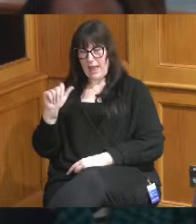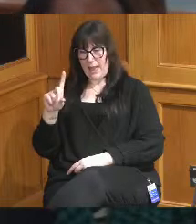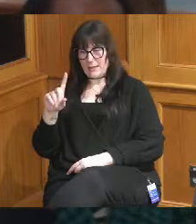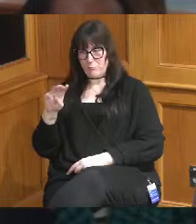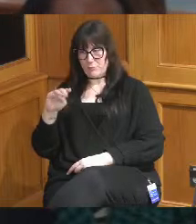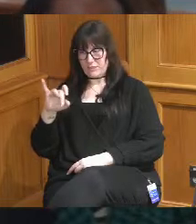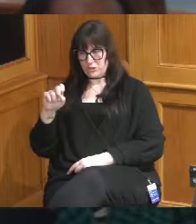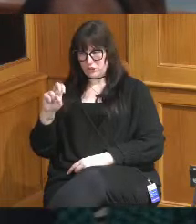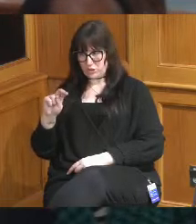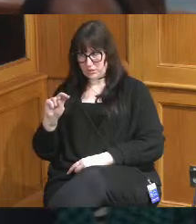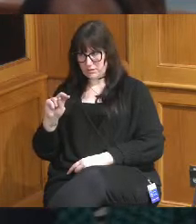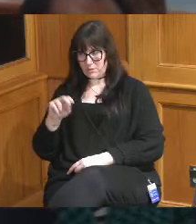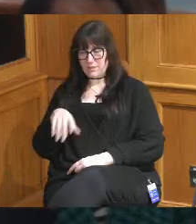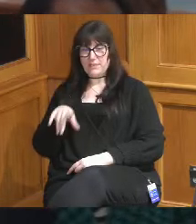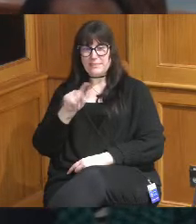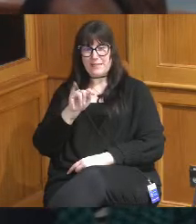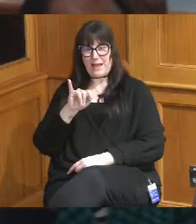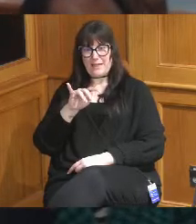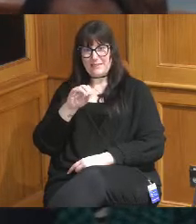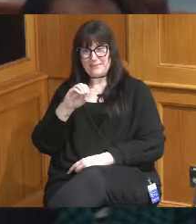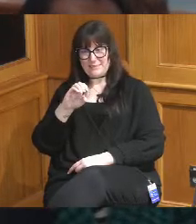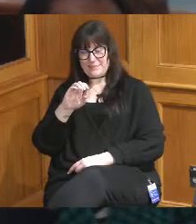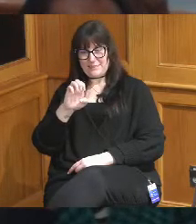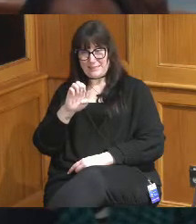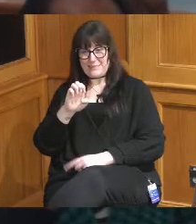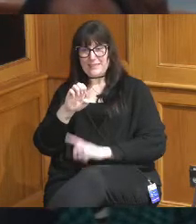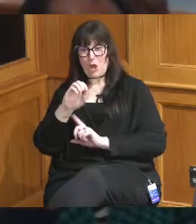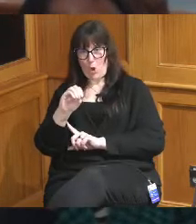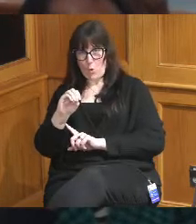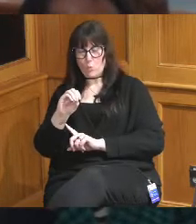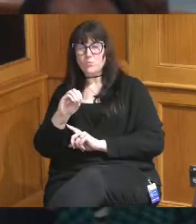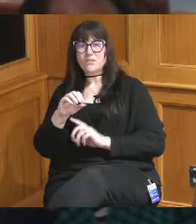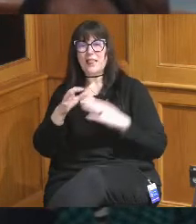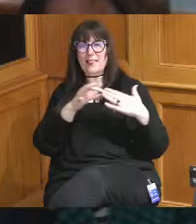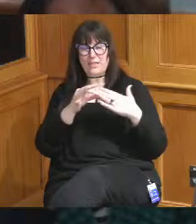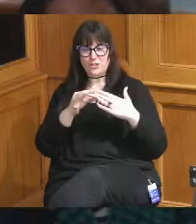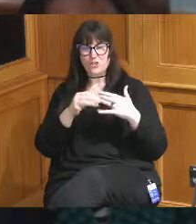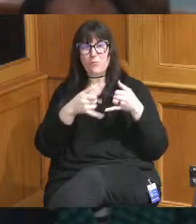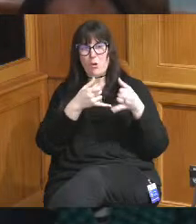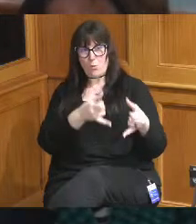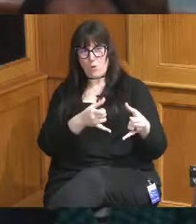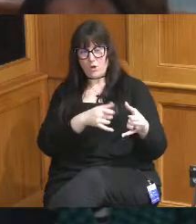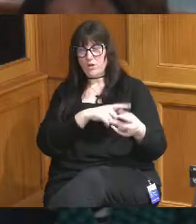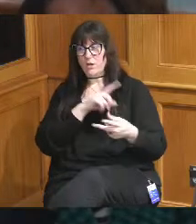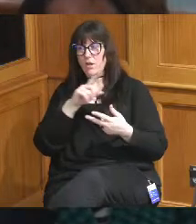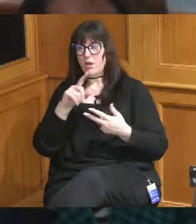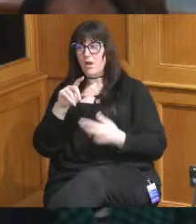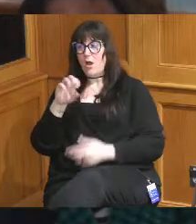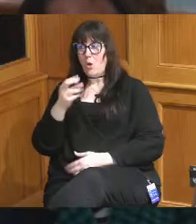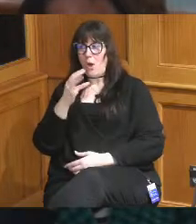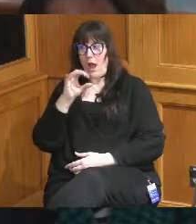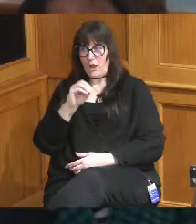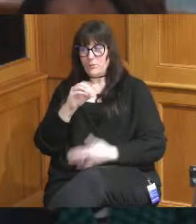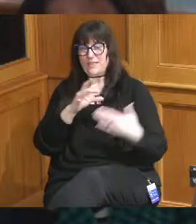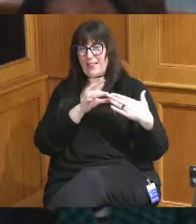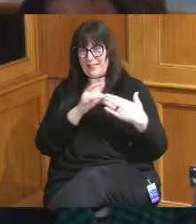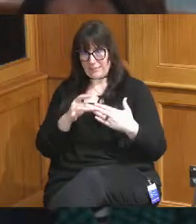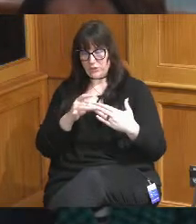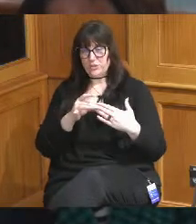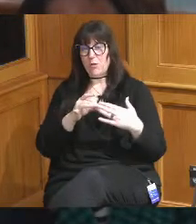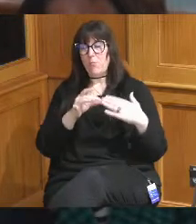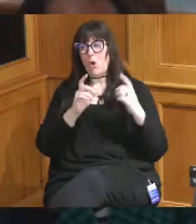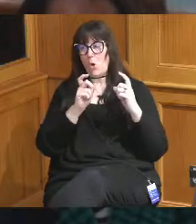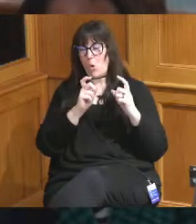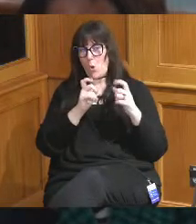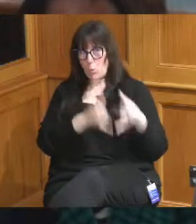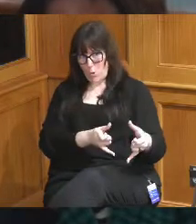COMTO's Thomas G. Newsom Leadership Award, OPATA's Leonard Ronis Leadership Award,